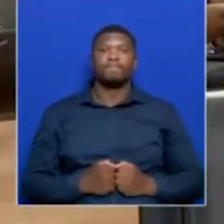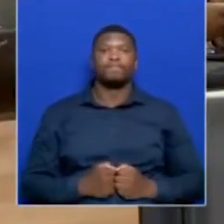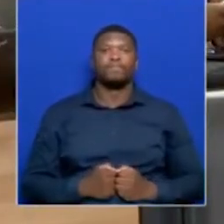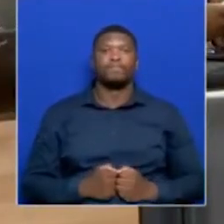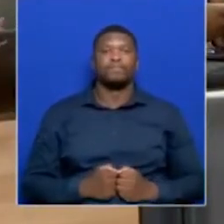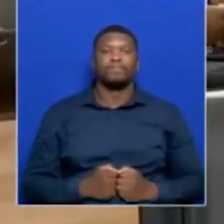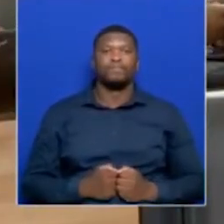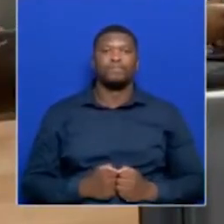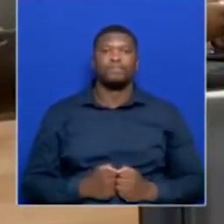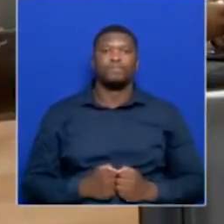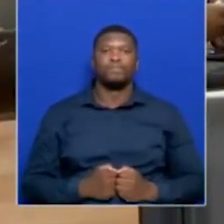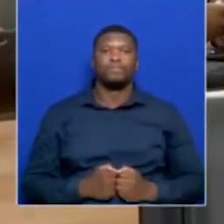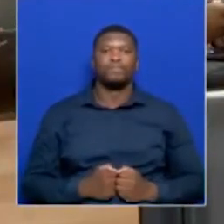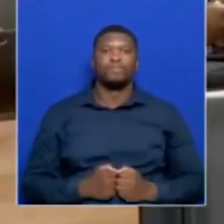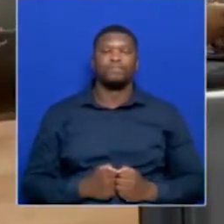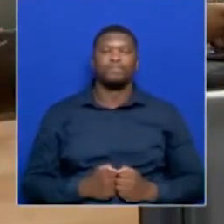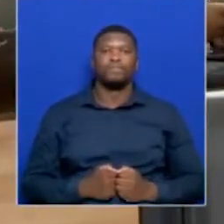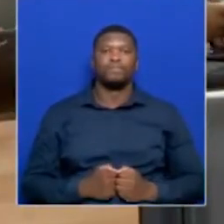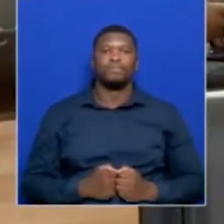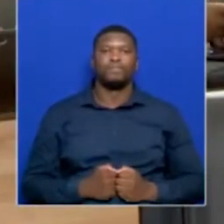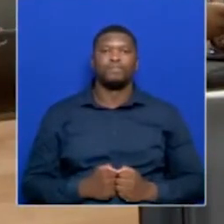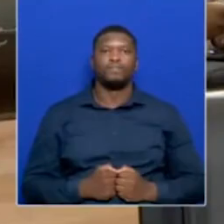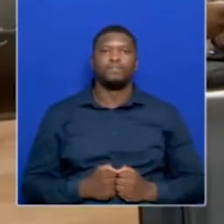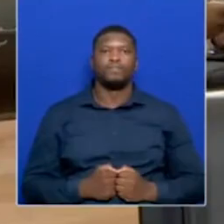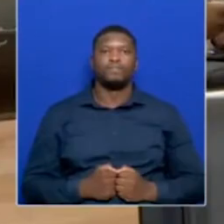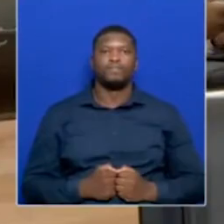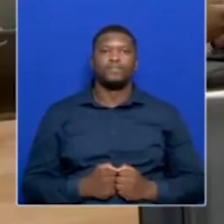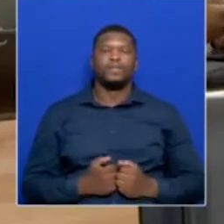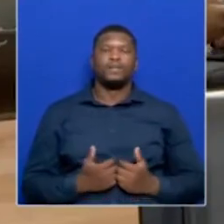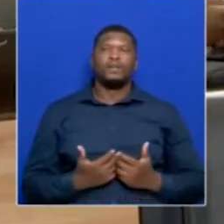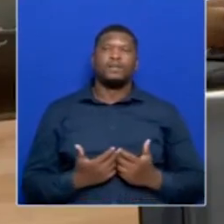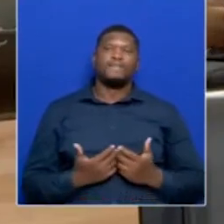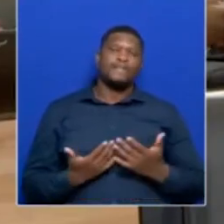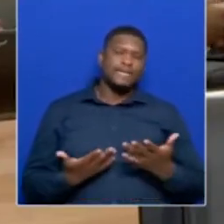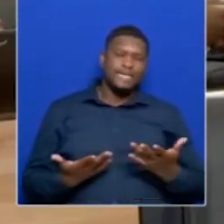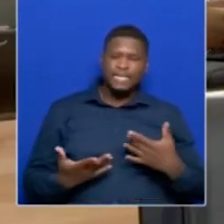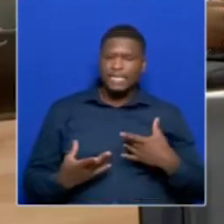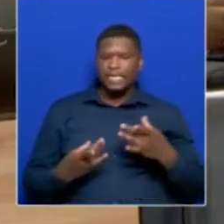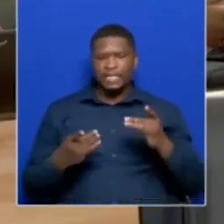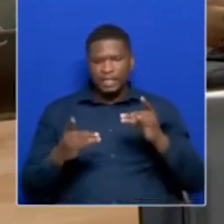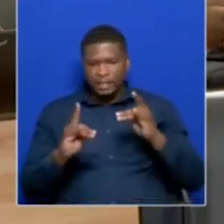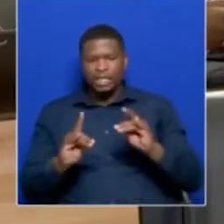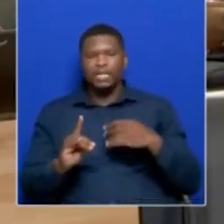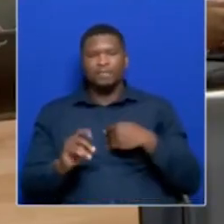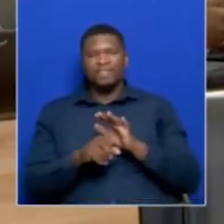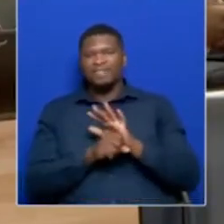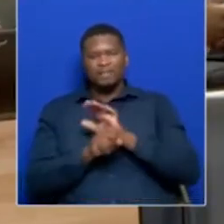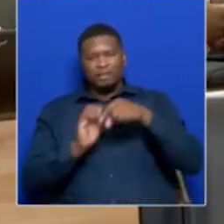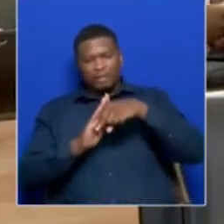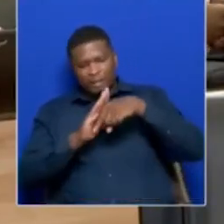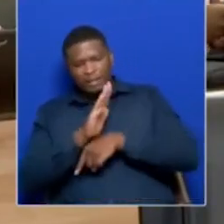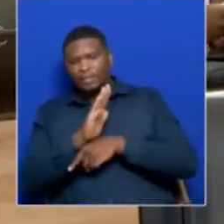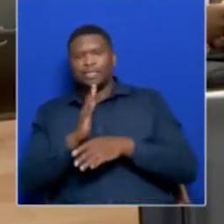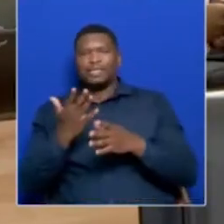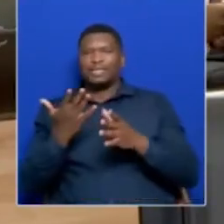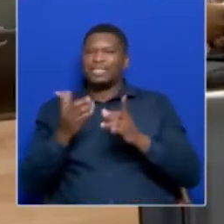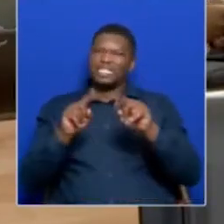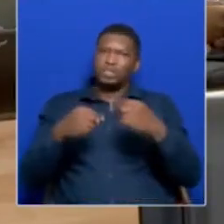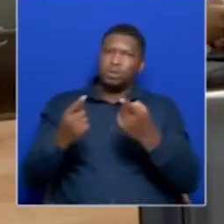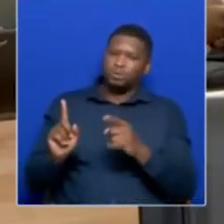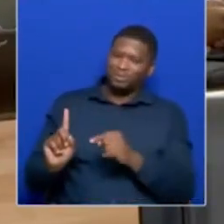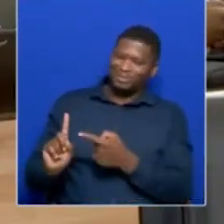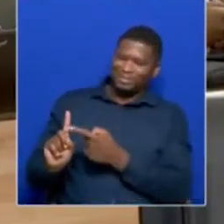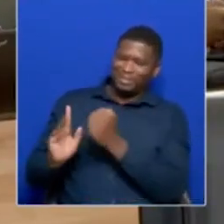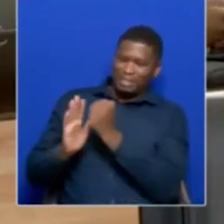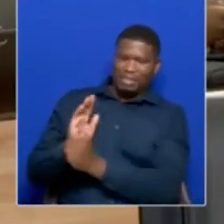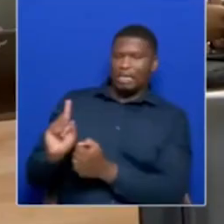Even though, Chair, I won't go deep to the case of Makata, but I